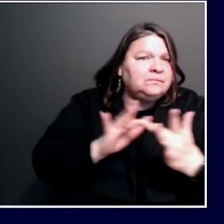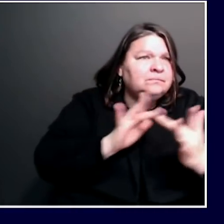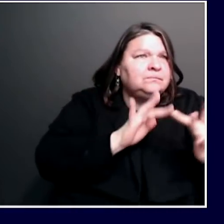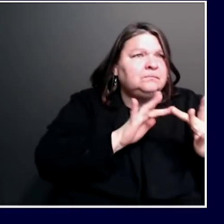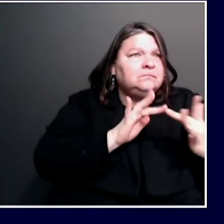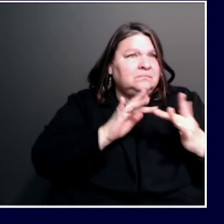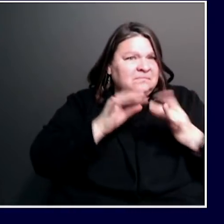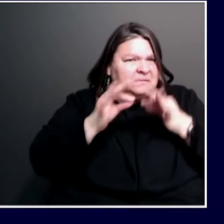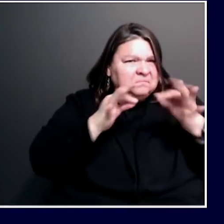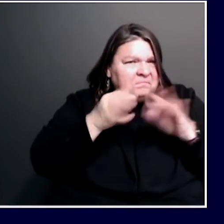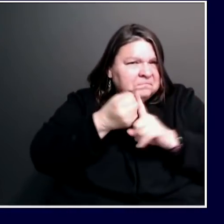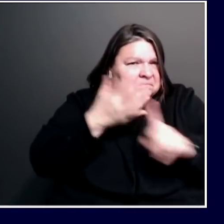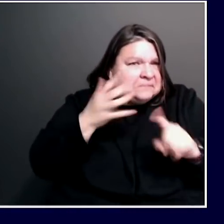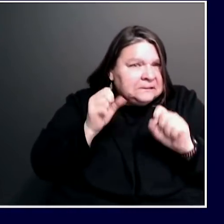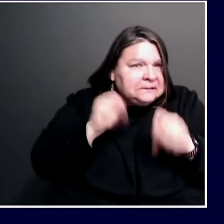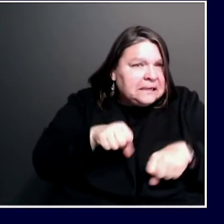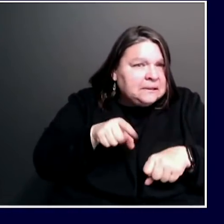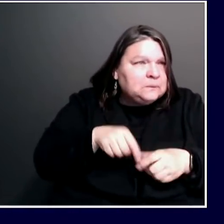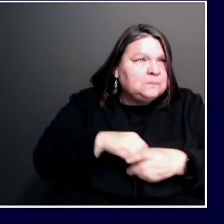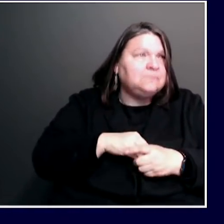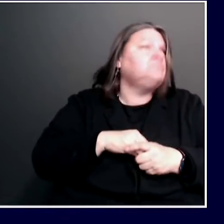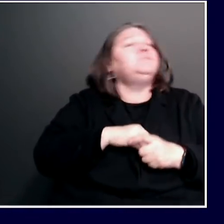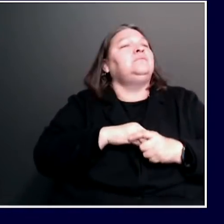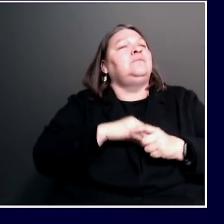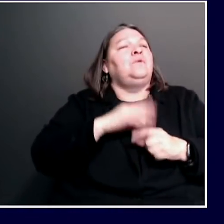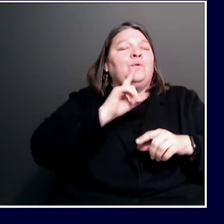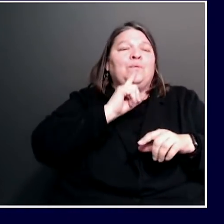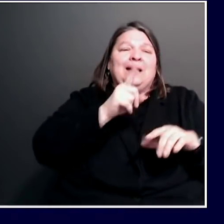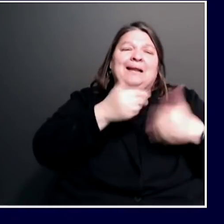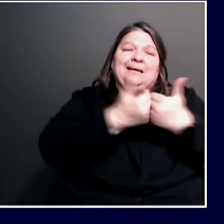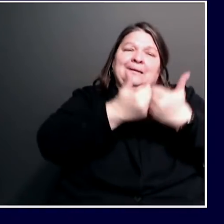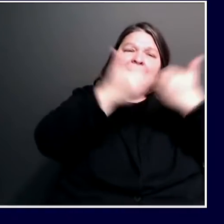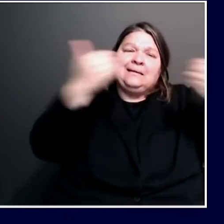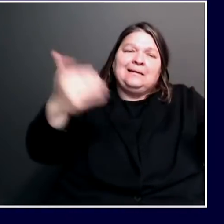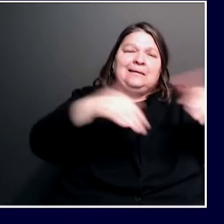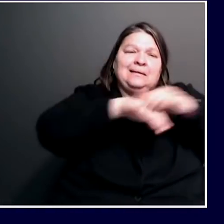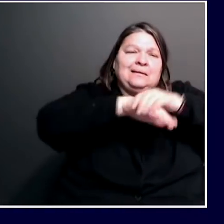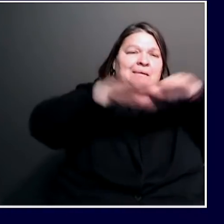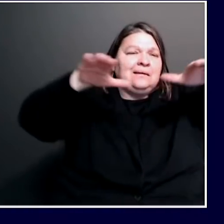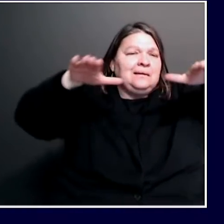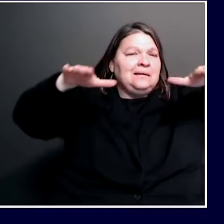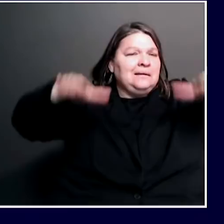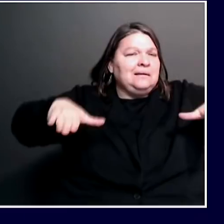that no, it does not. The cessation of contact tracing